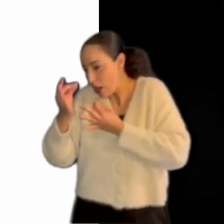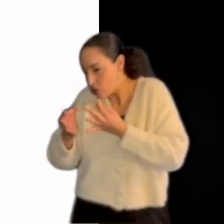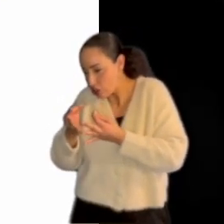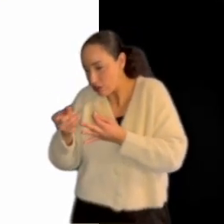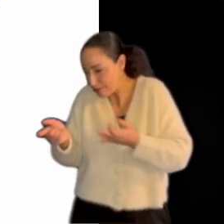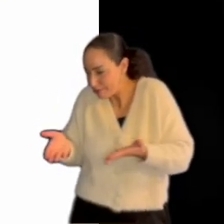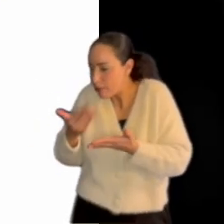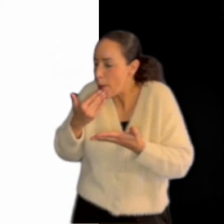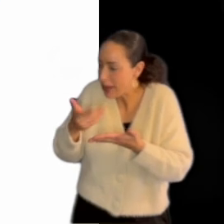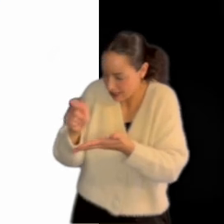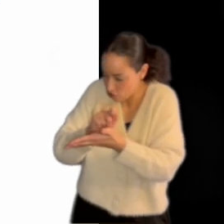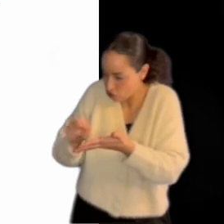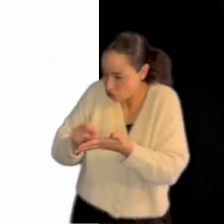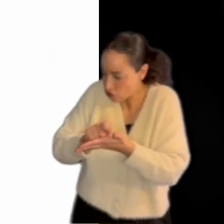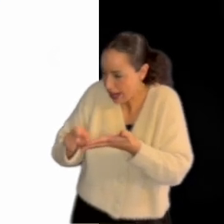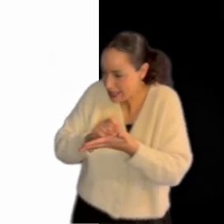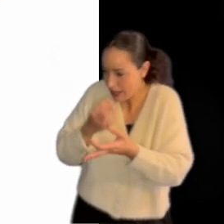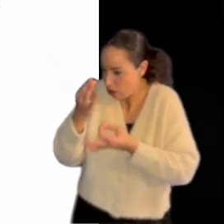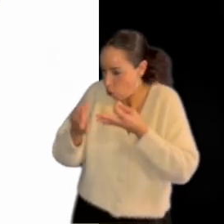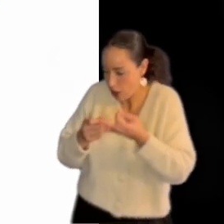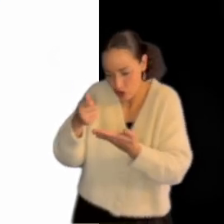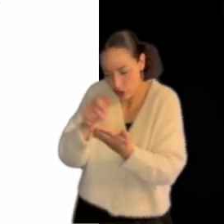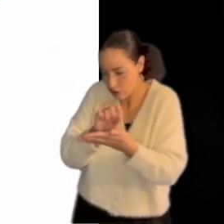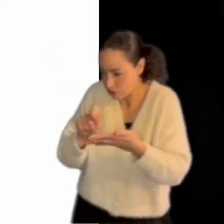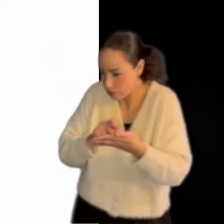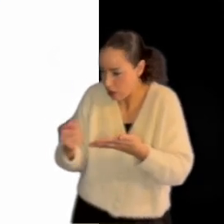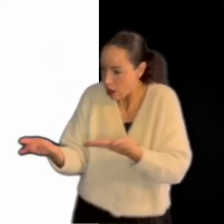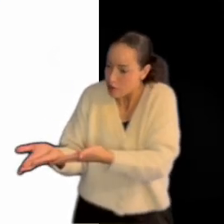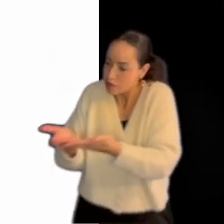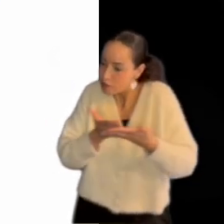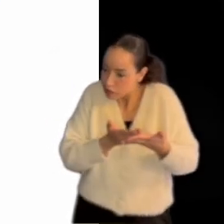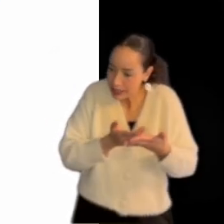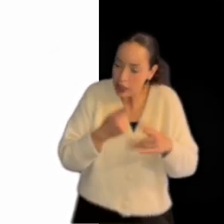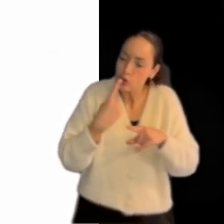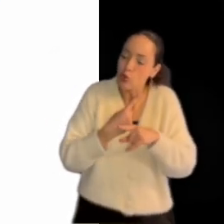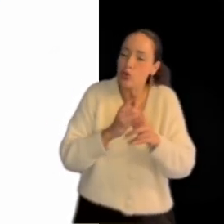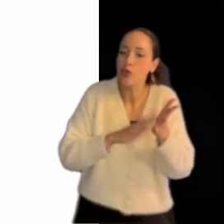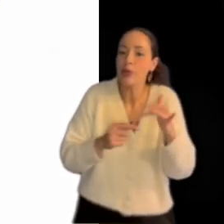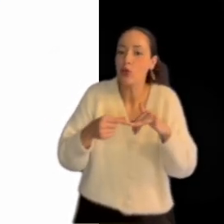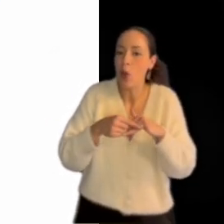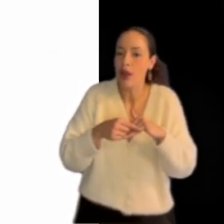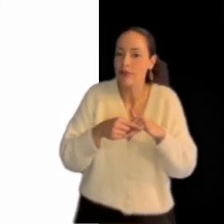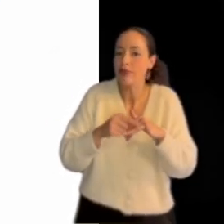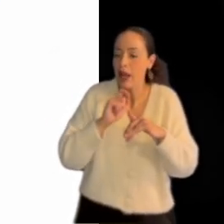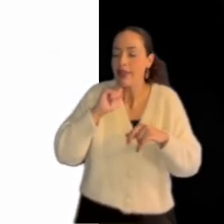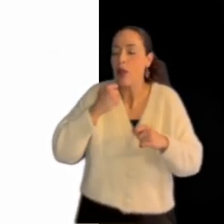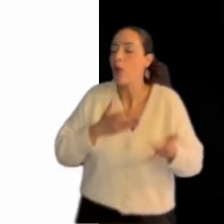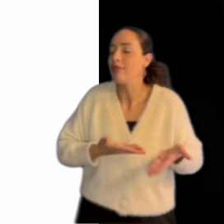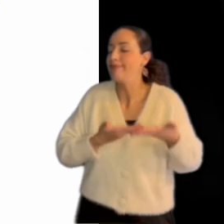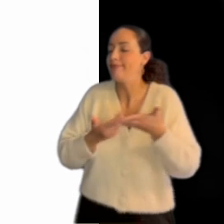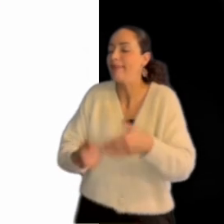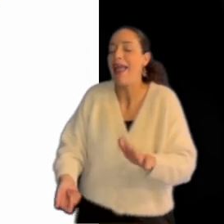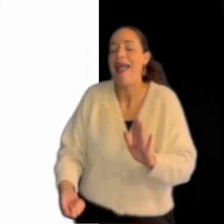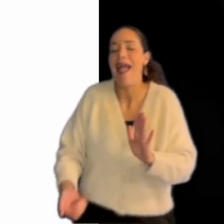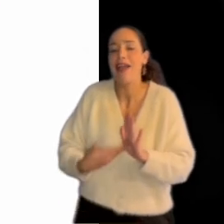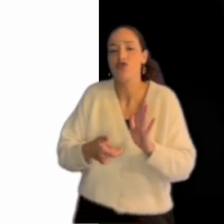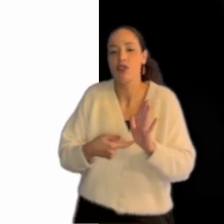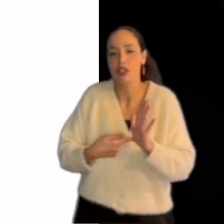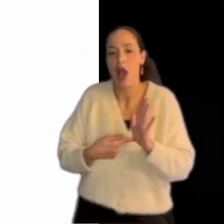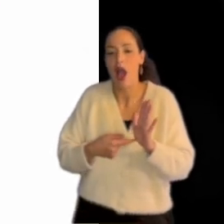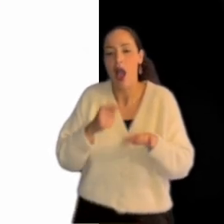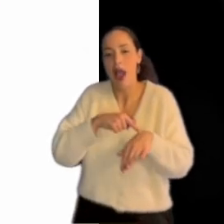these down and bring them to discuss with the midwife, who will allow extra time to go through these and provide information for you to pass on to